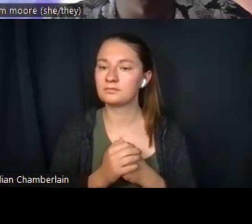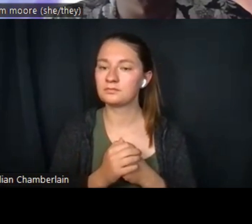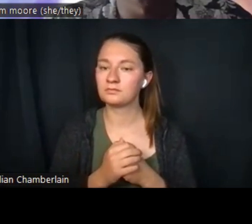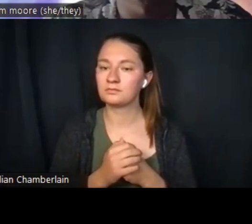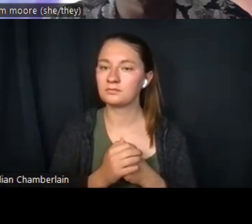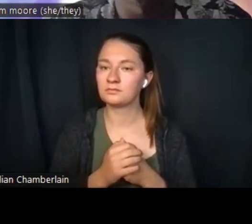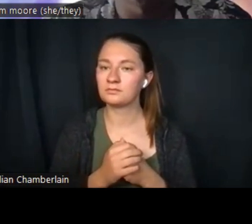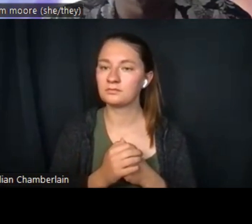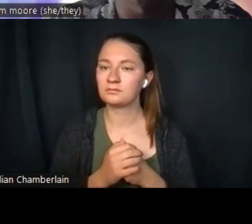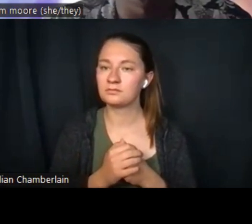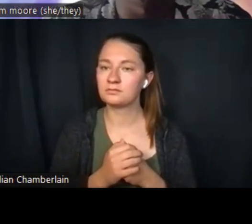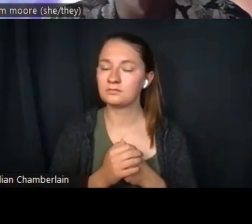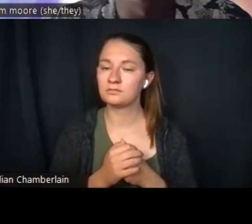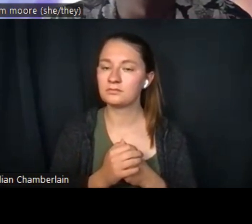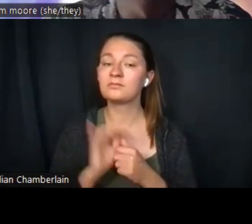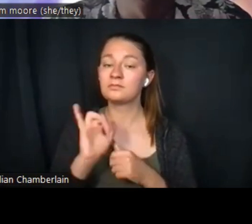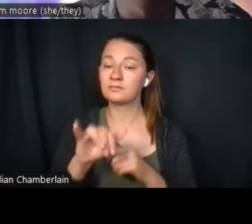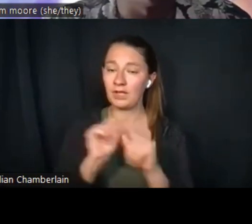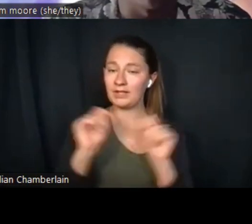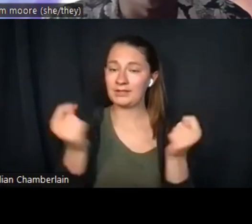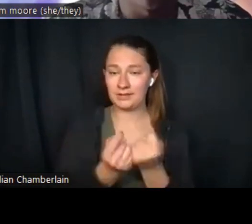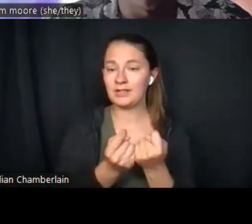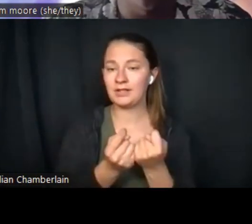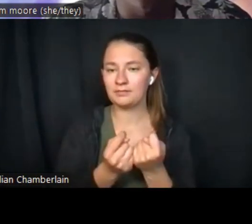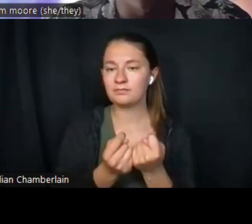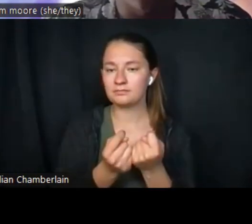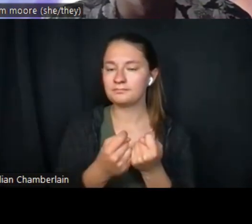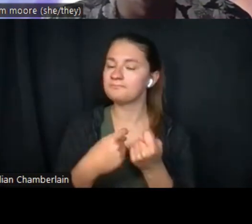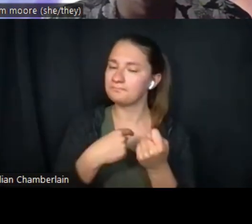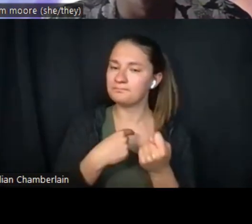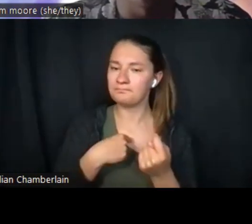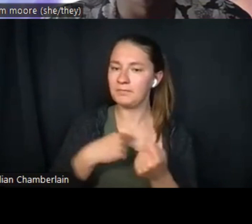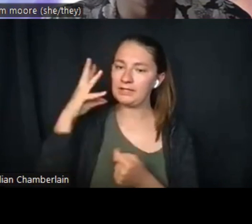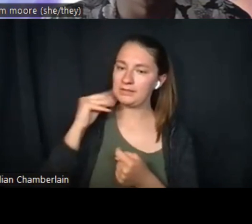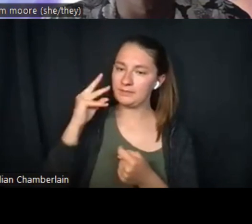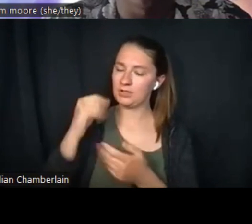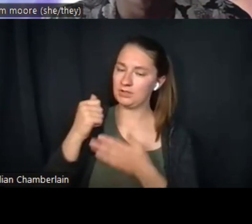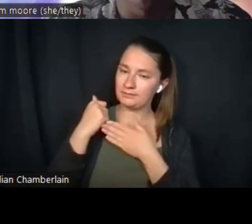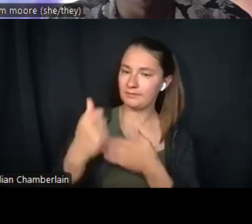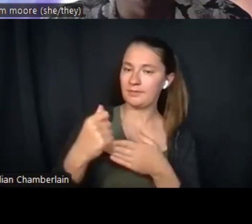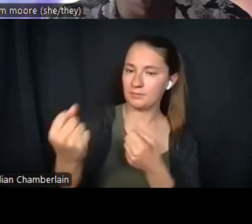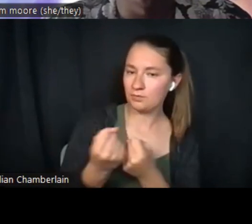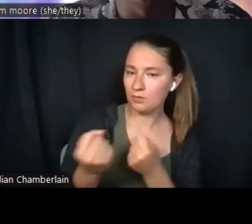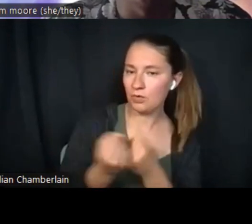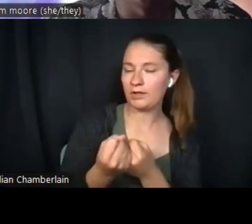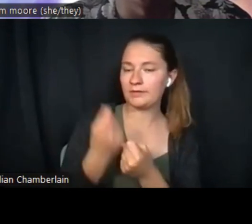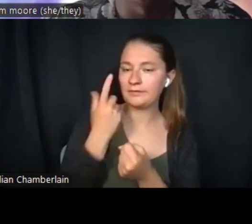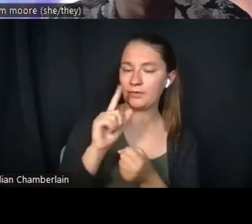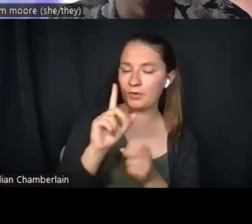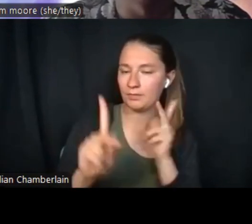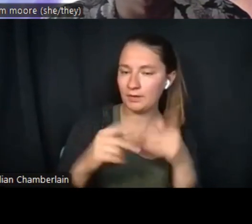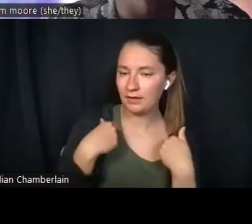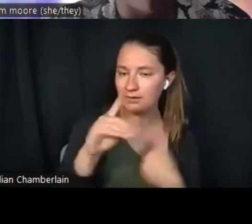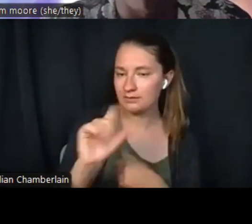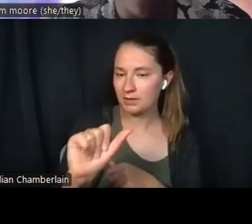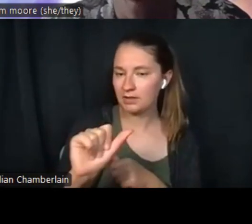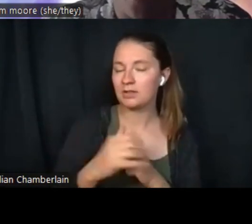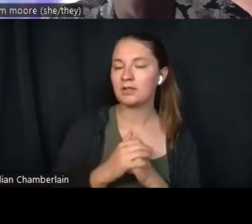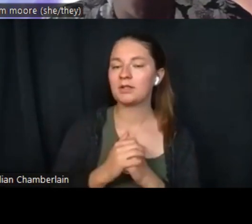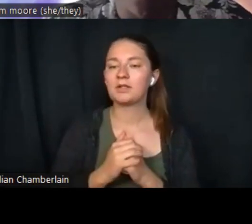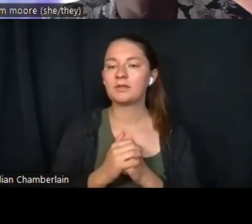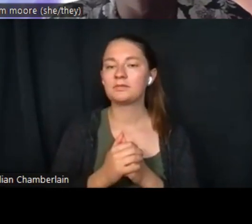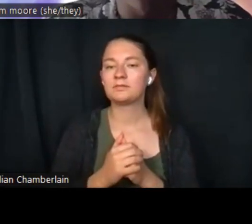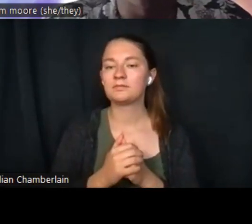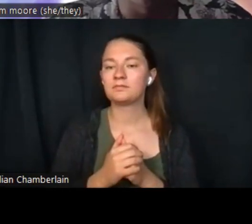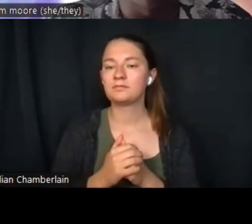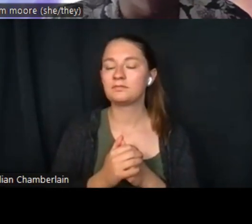experience and expertise to the team around disability and trying to make sure that we were doing all